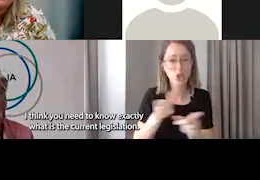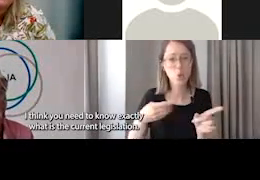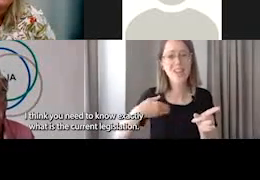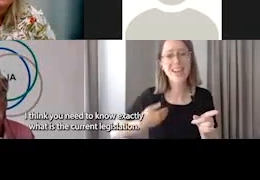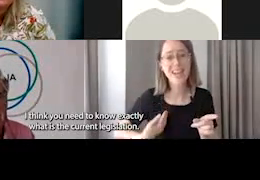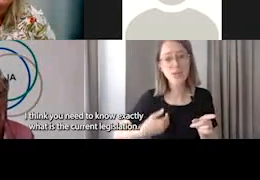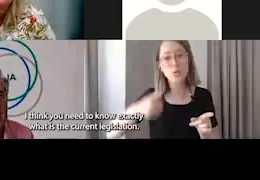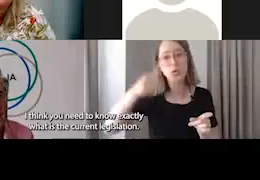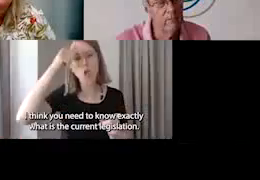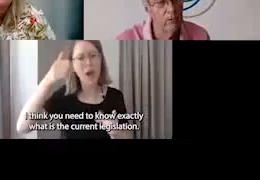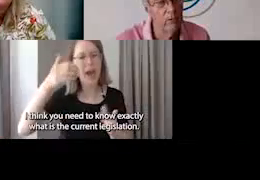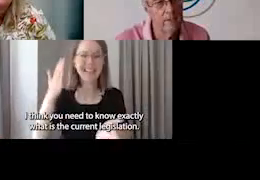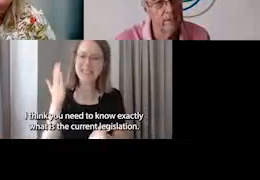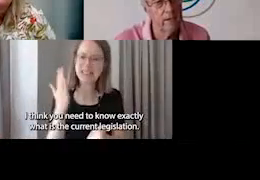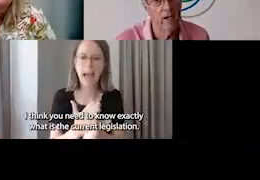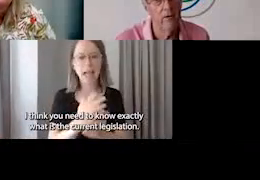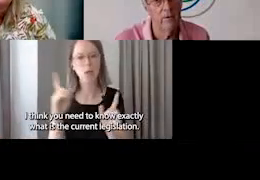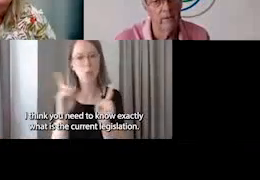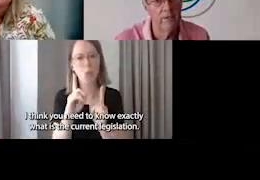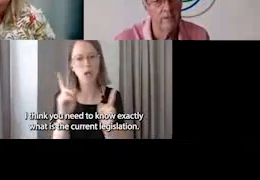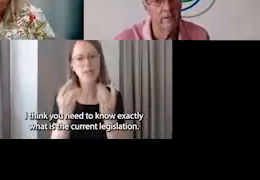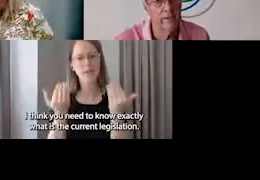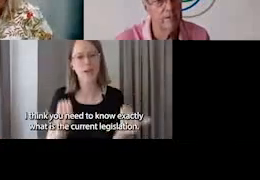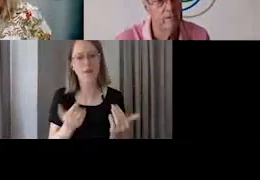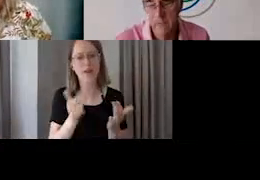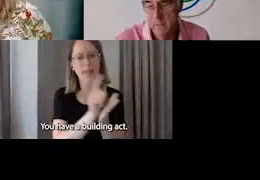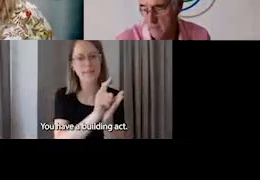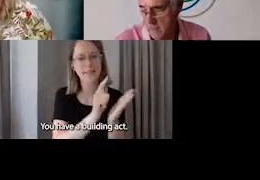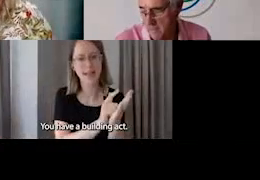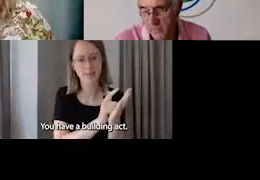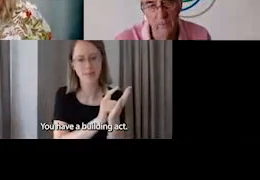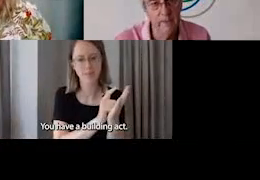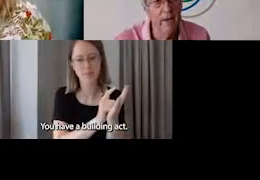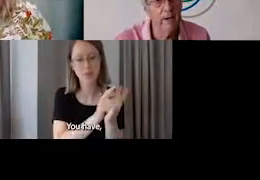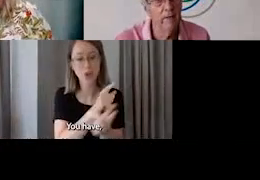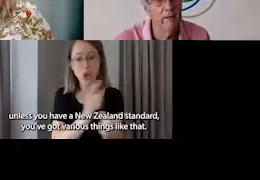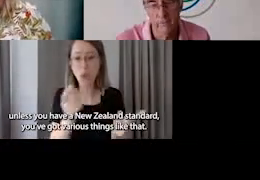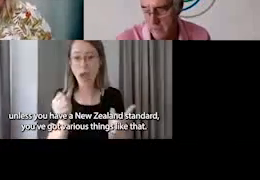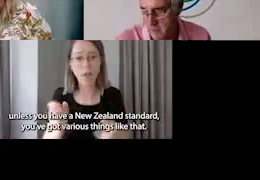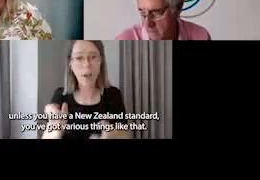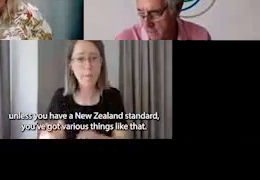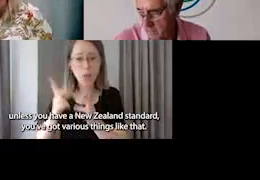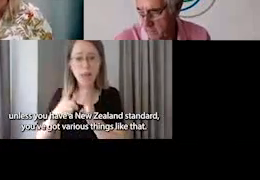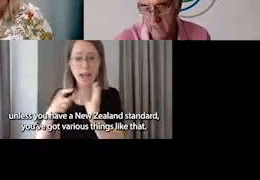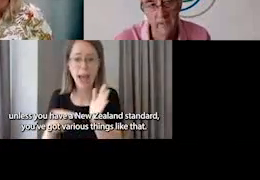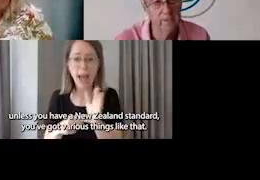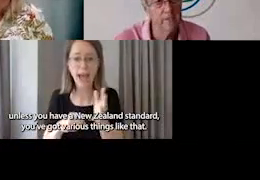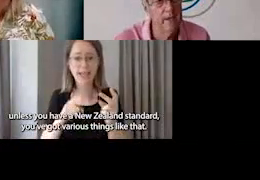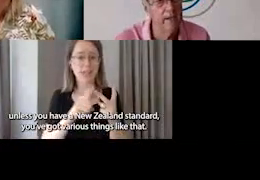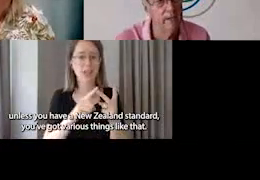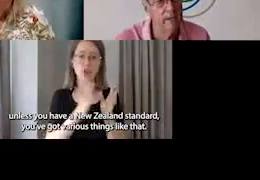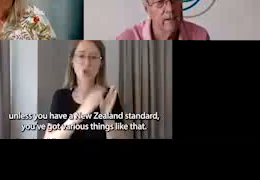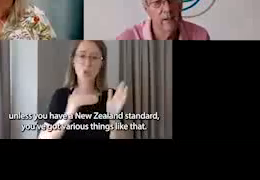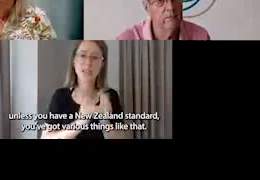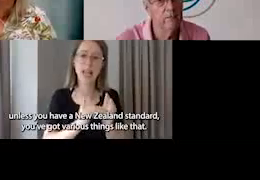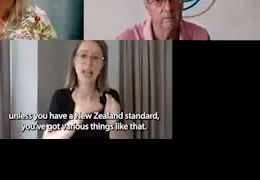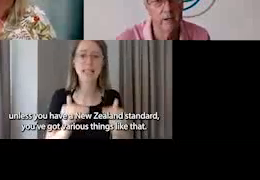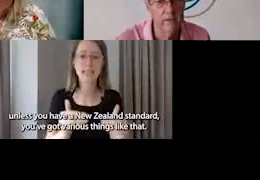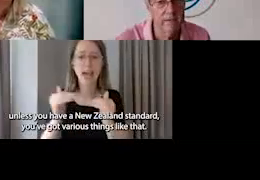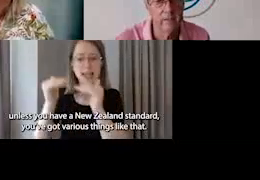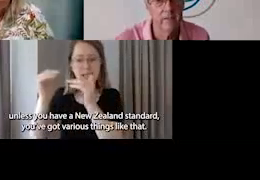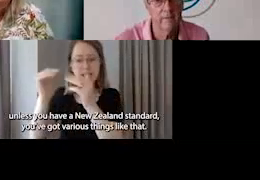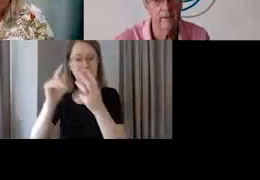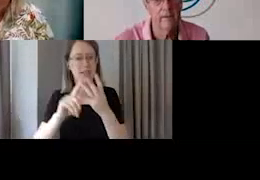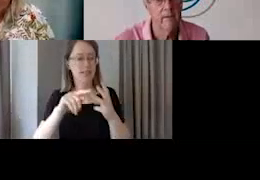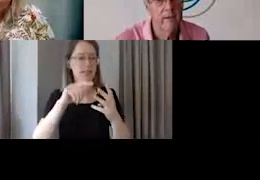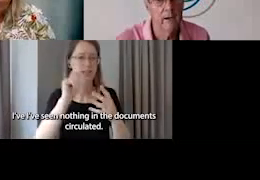know exactly what is the current legislation. You have a Building Act, you have a New Zealand standard, you've got various